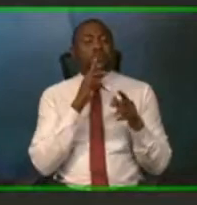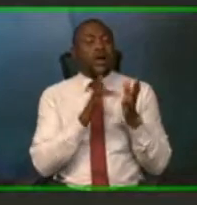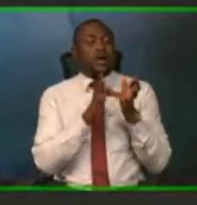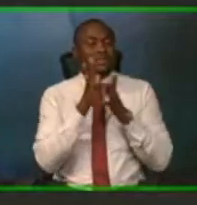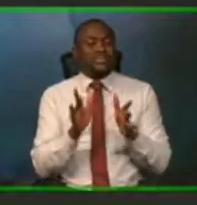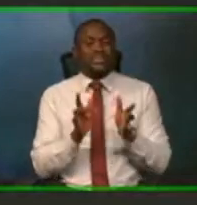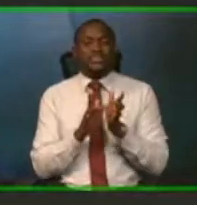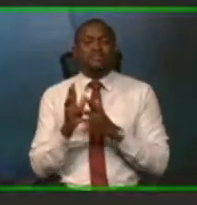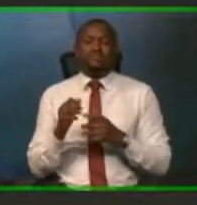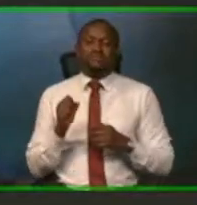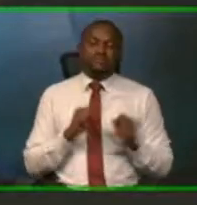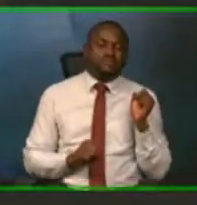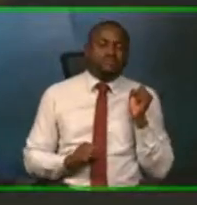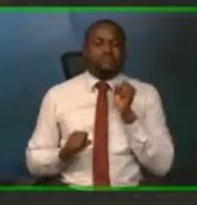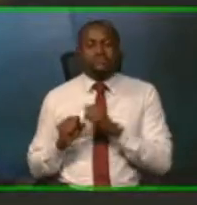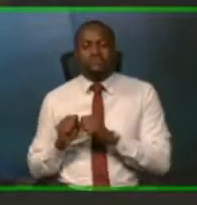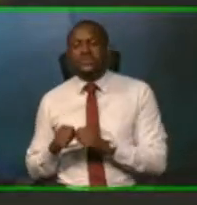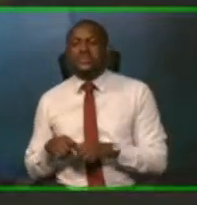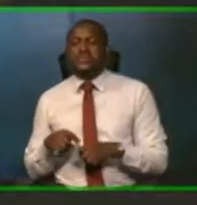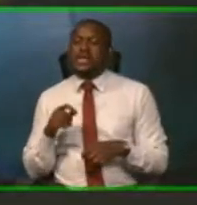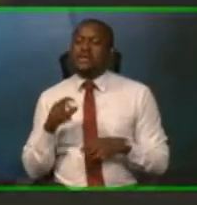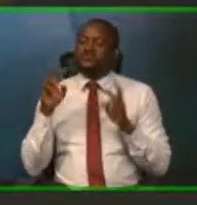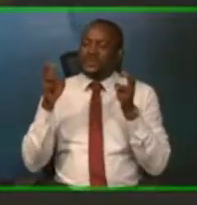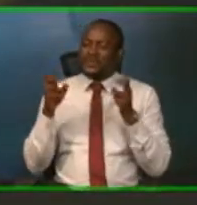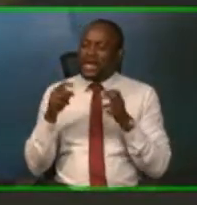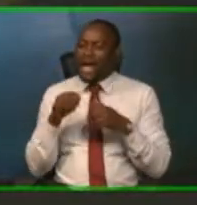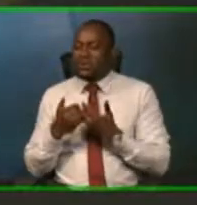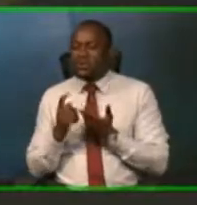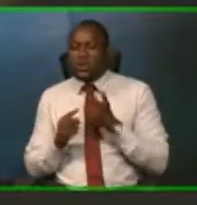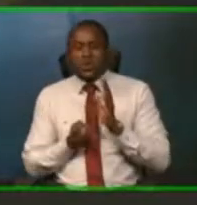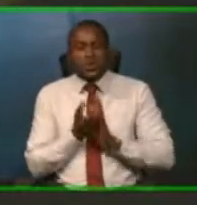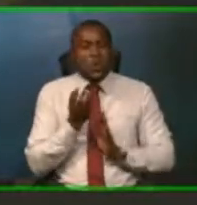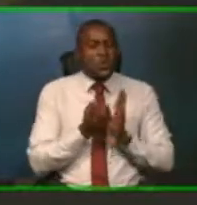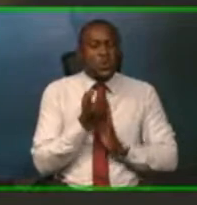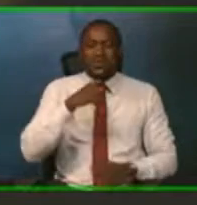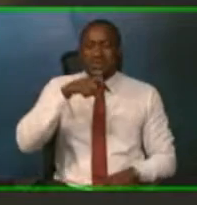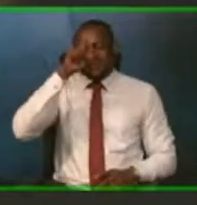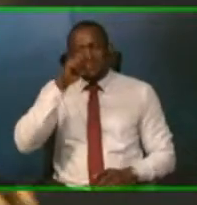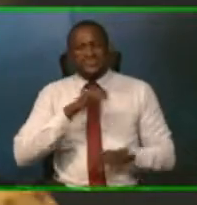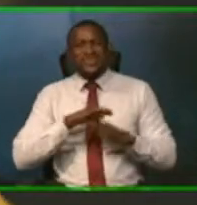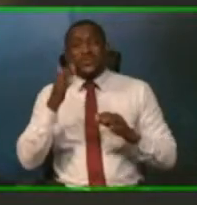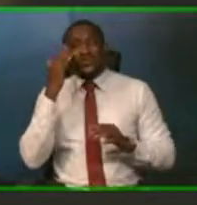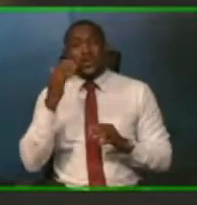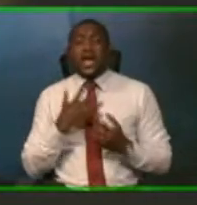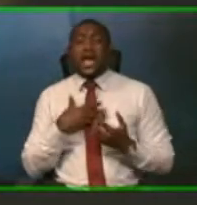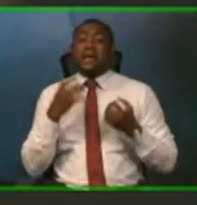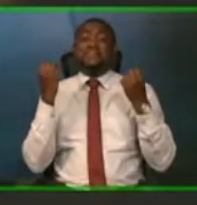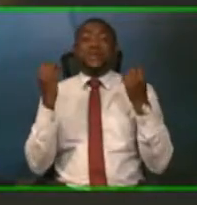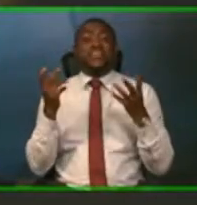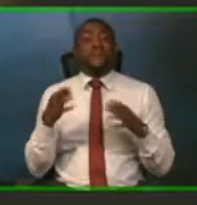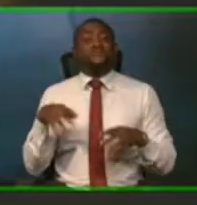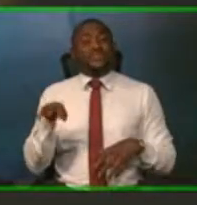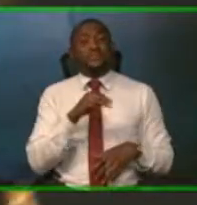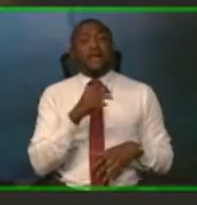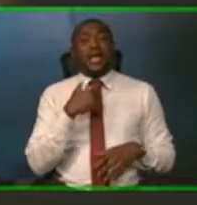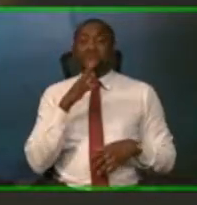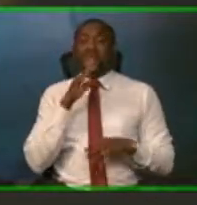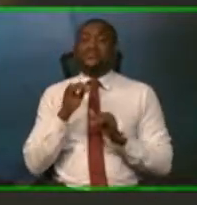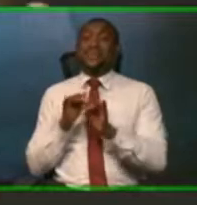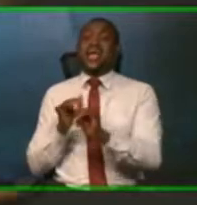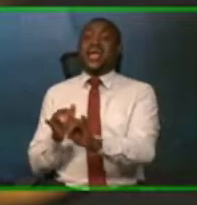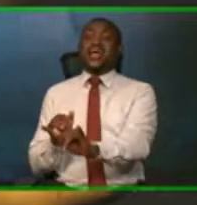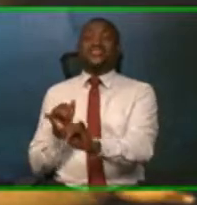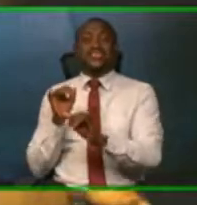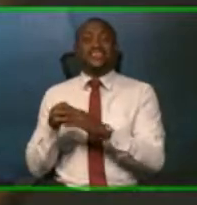and maturity and stature in the spirit. And sadly, many have been around, you know, the house of God